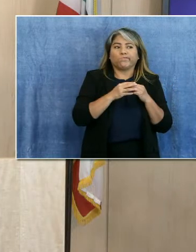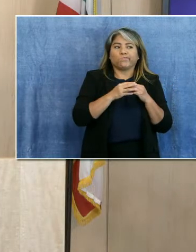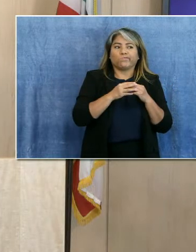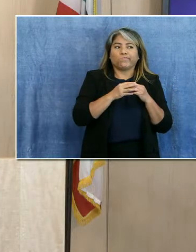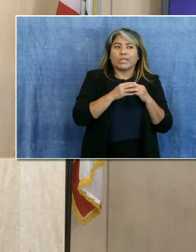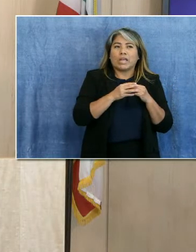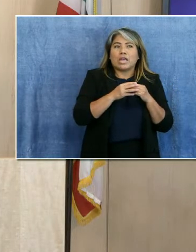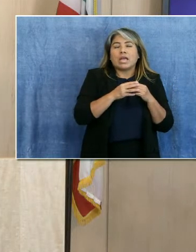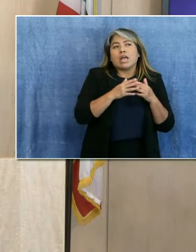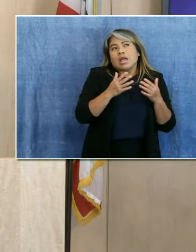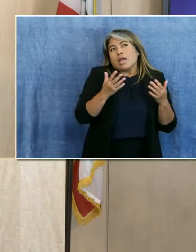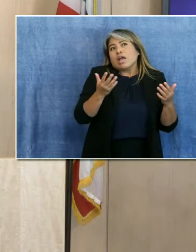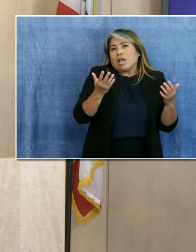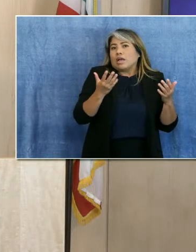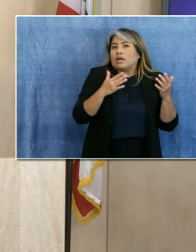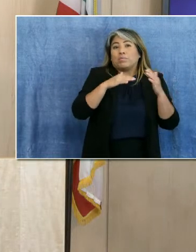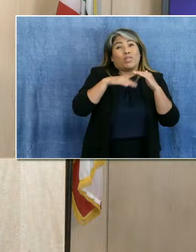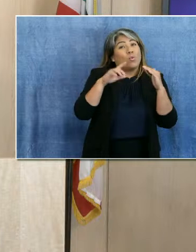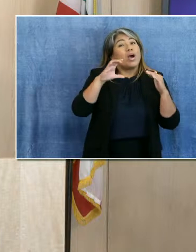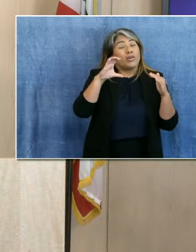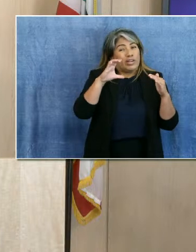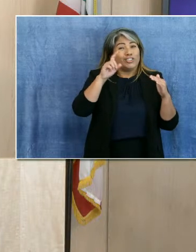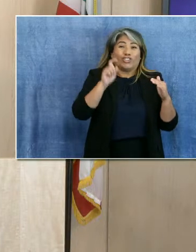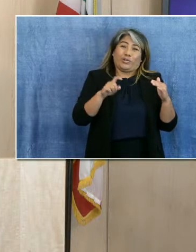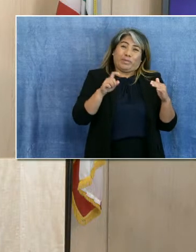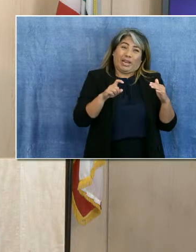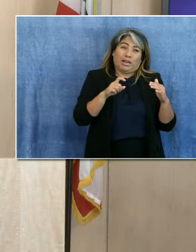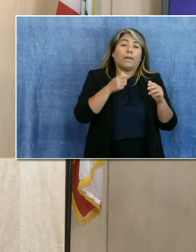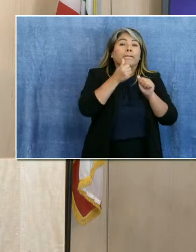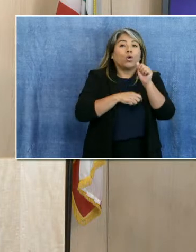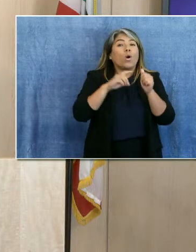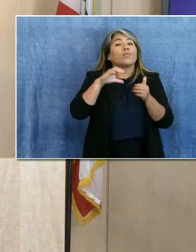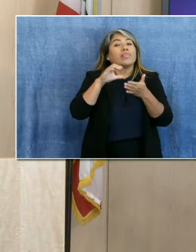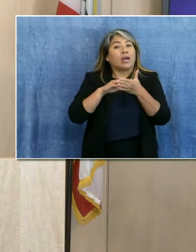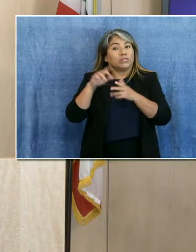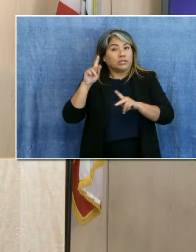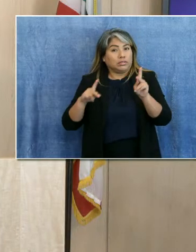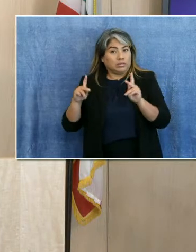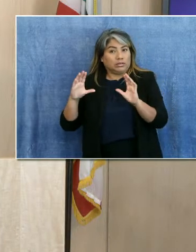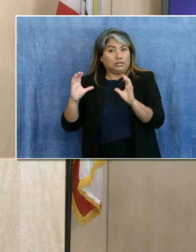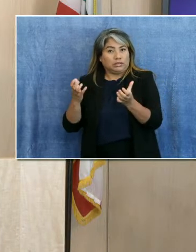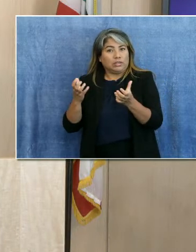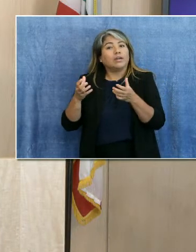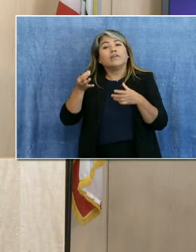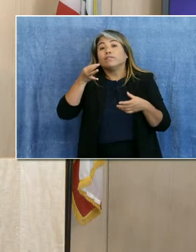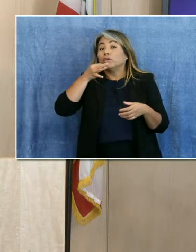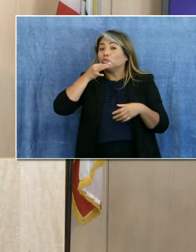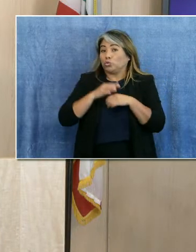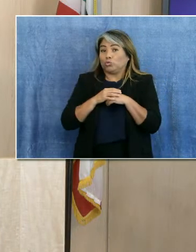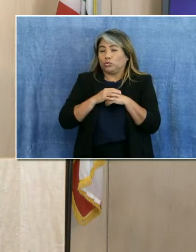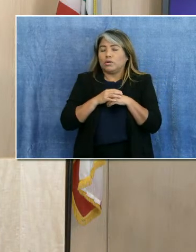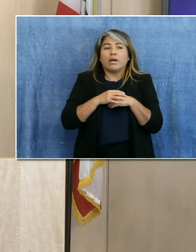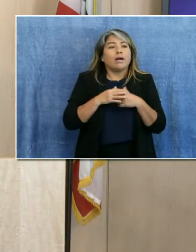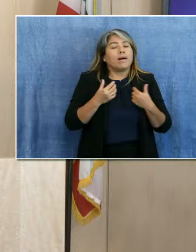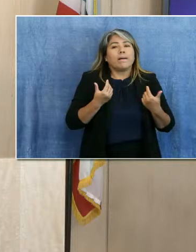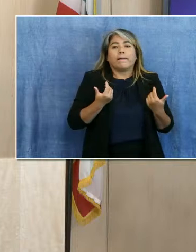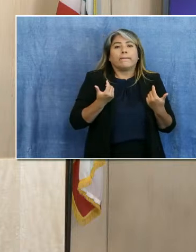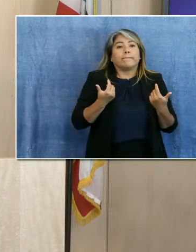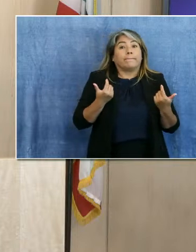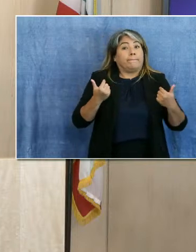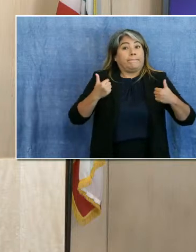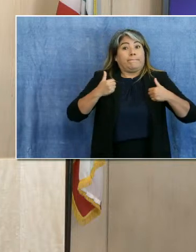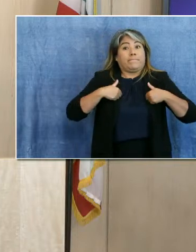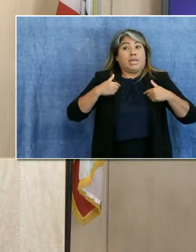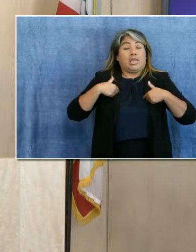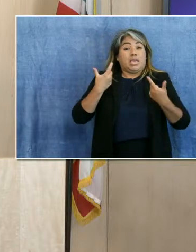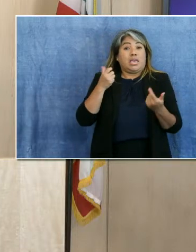at least we should be below 100 per 100,000 population very soon. I'm not going to throw out